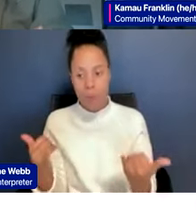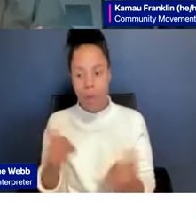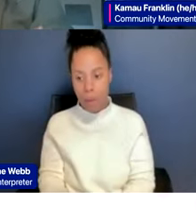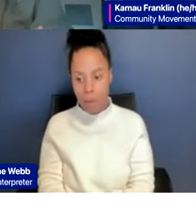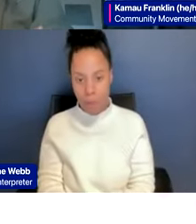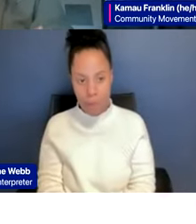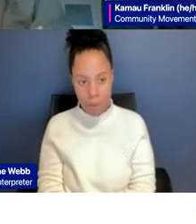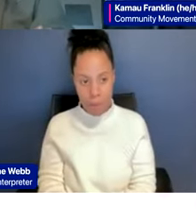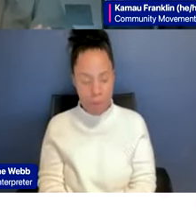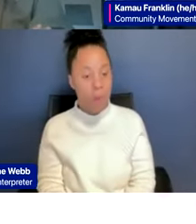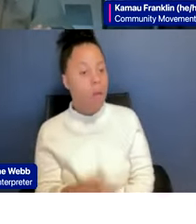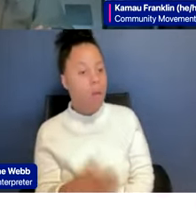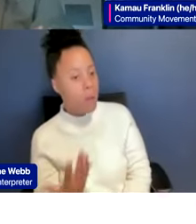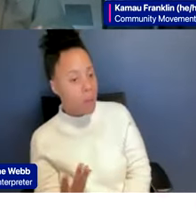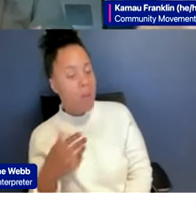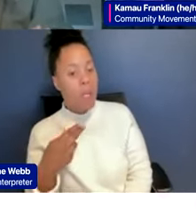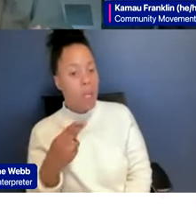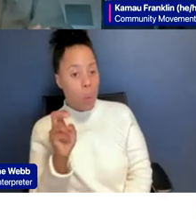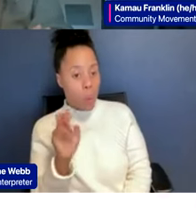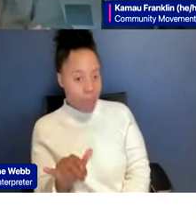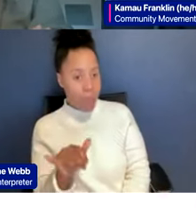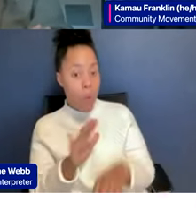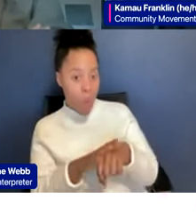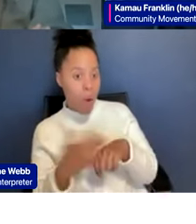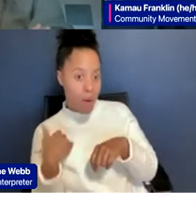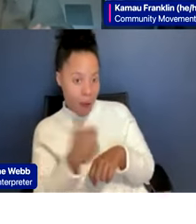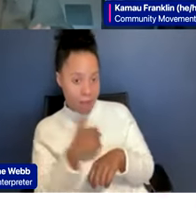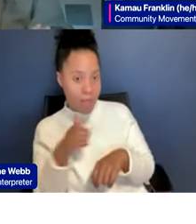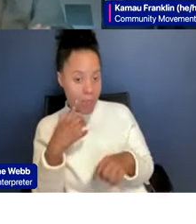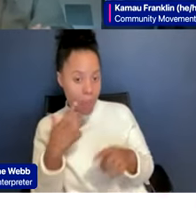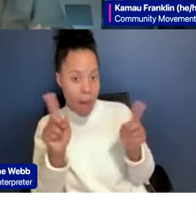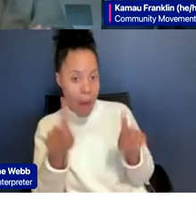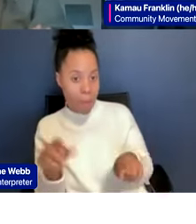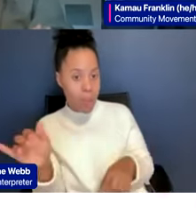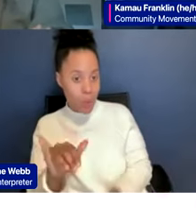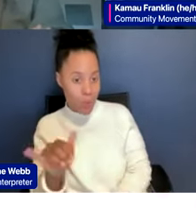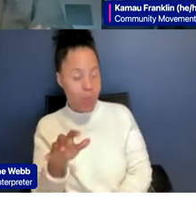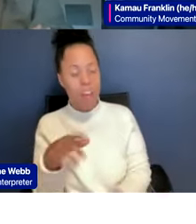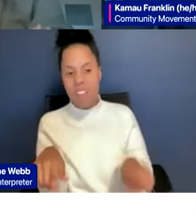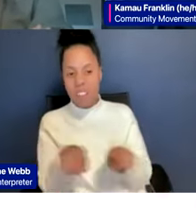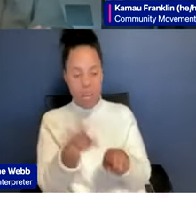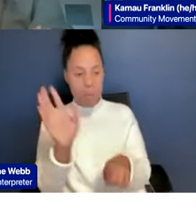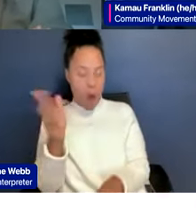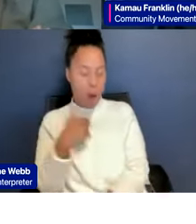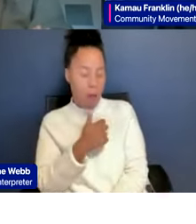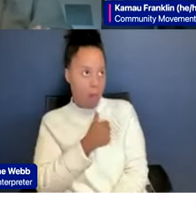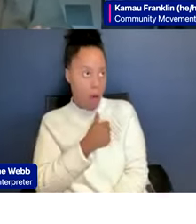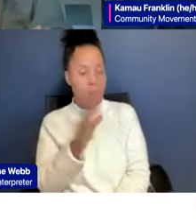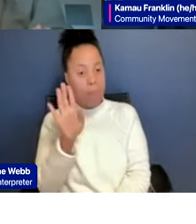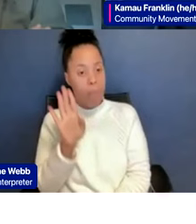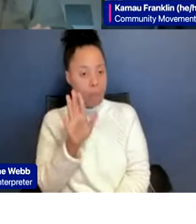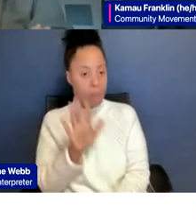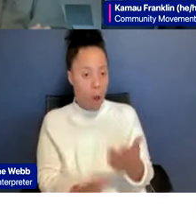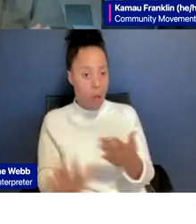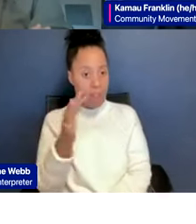Well, Huey warned us that this would happen too. And that same talk that I love so much at Boston College in 1970, he said, look